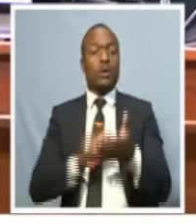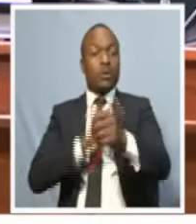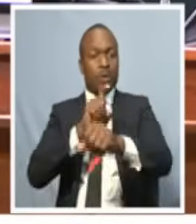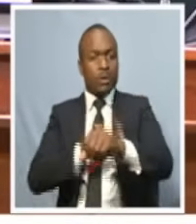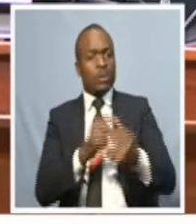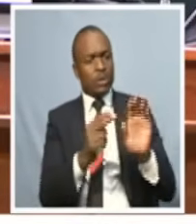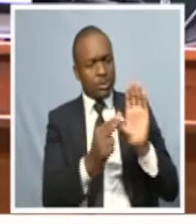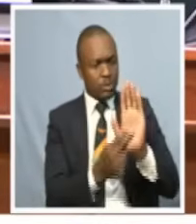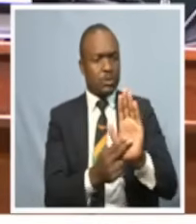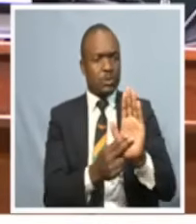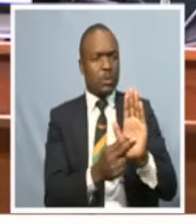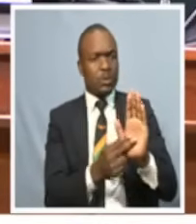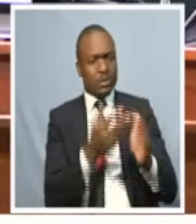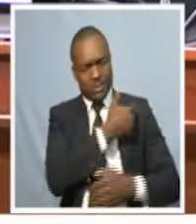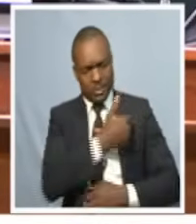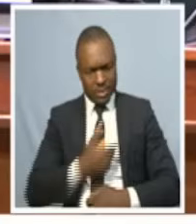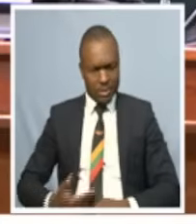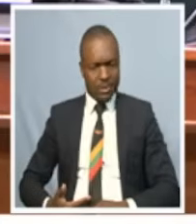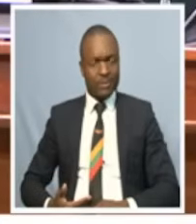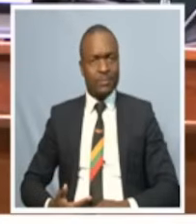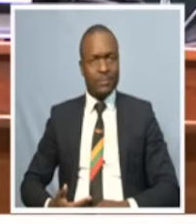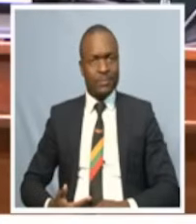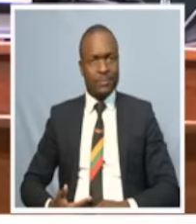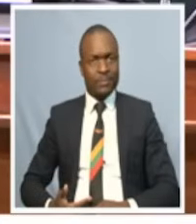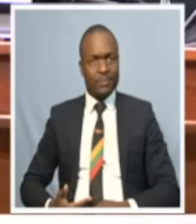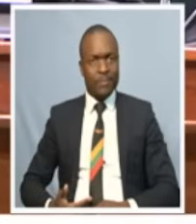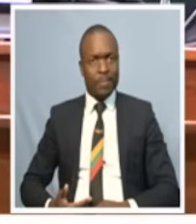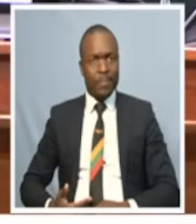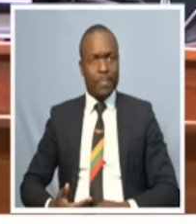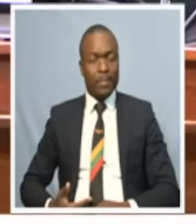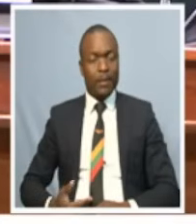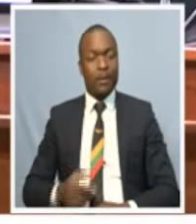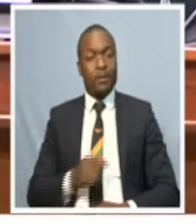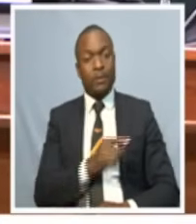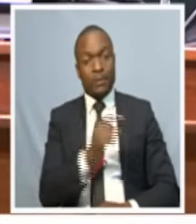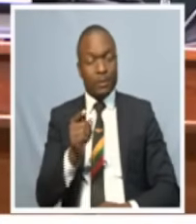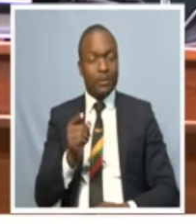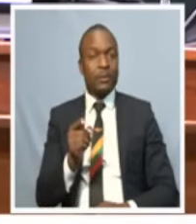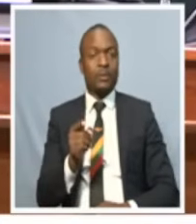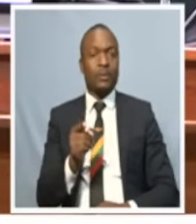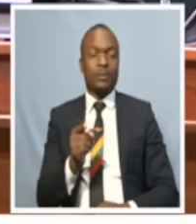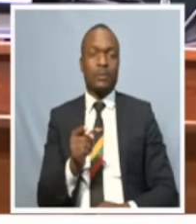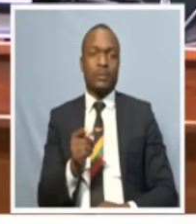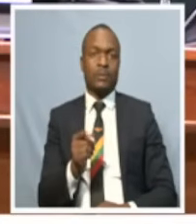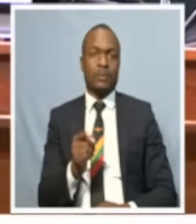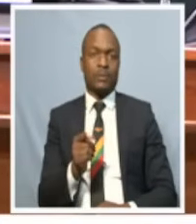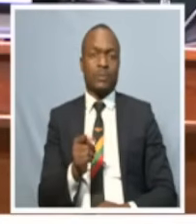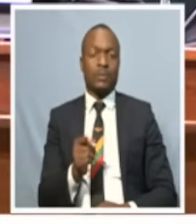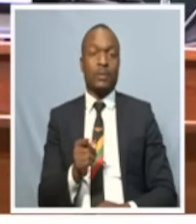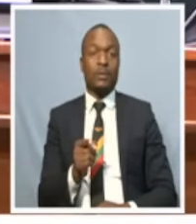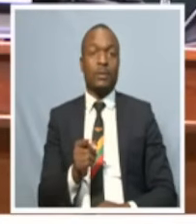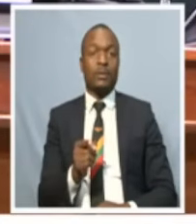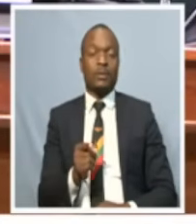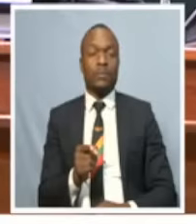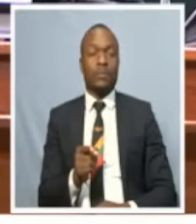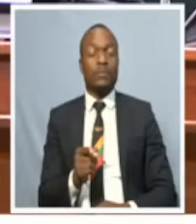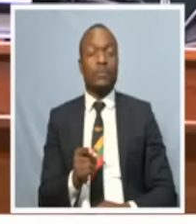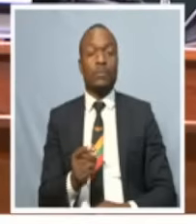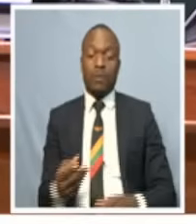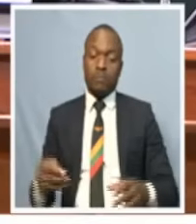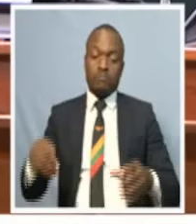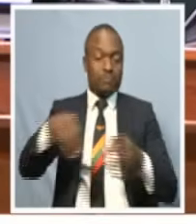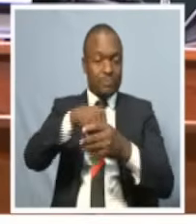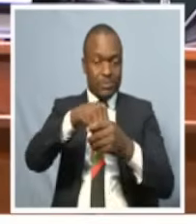demonstrated commitment and competence and had already been earmarked for eventual integration into the